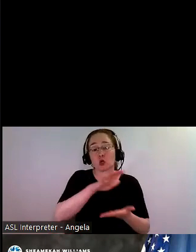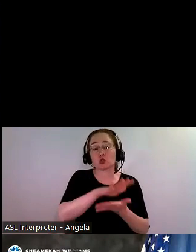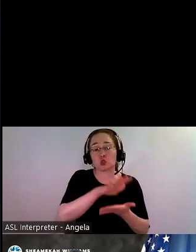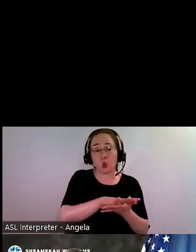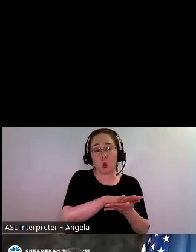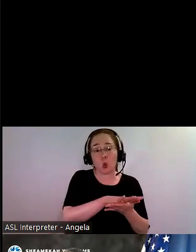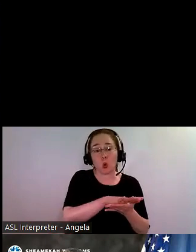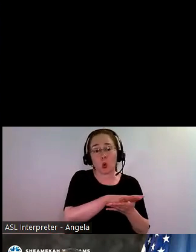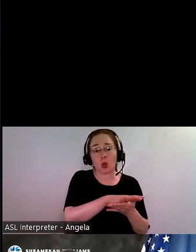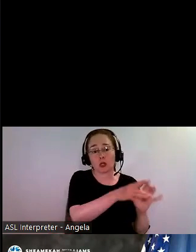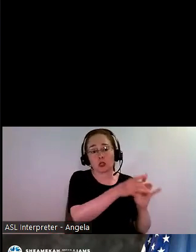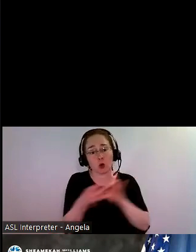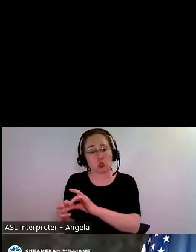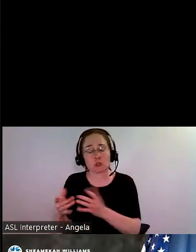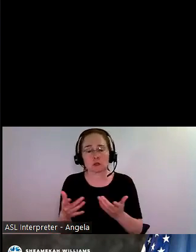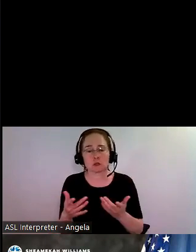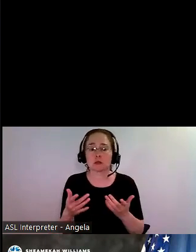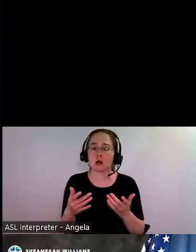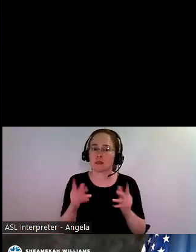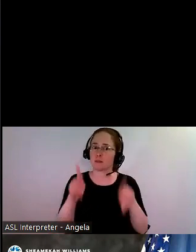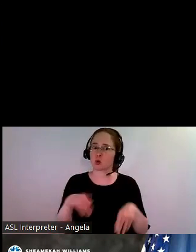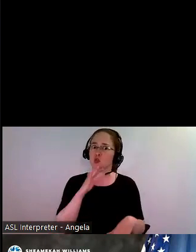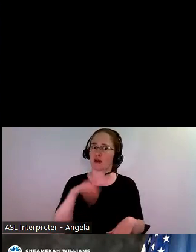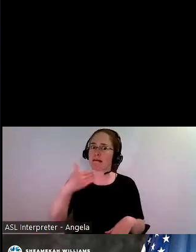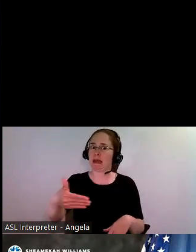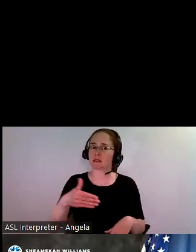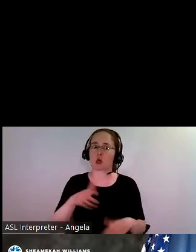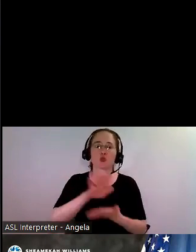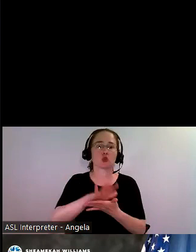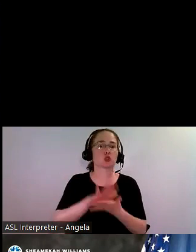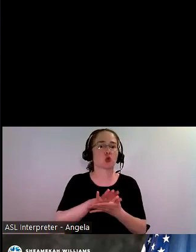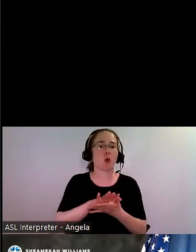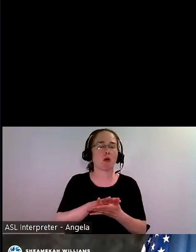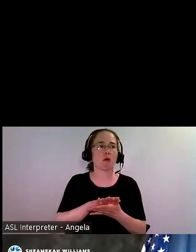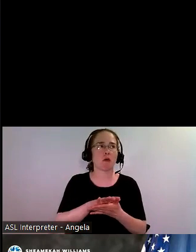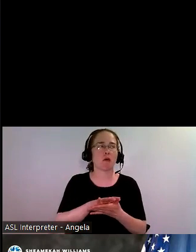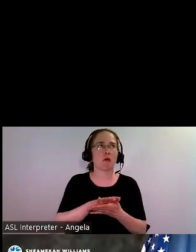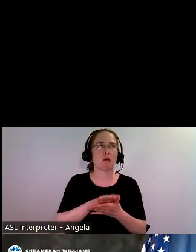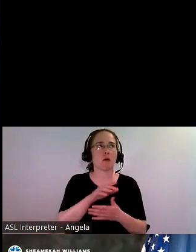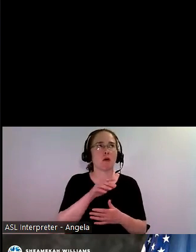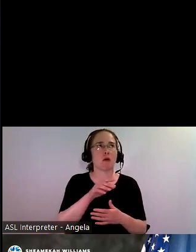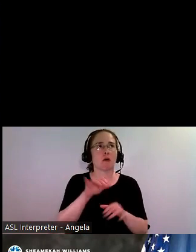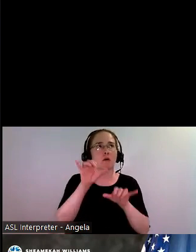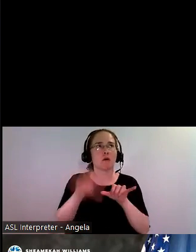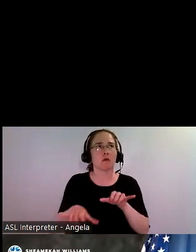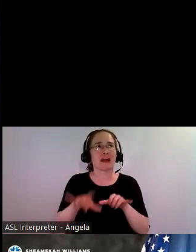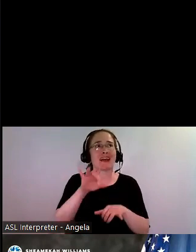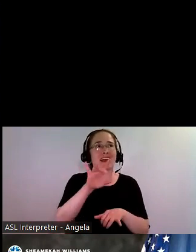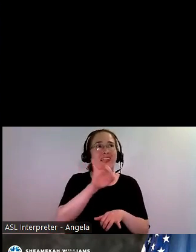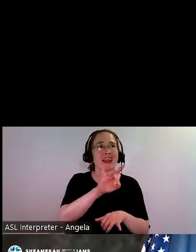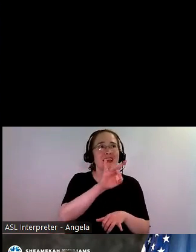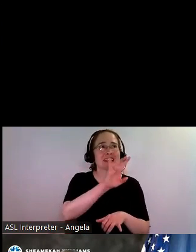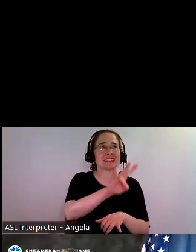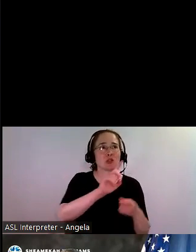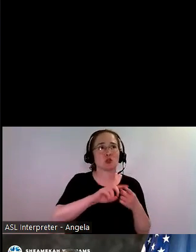provider that you're going to hear next, I mean, their school diversion rate is around 87 to 90% diversion. That means if they